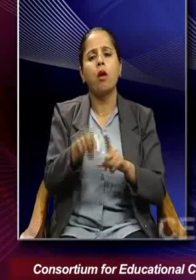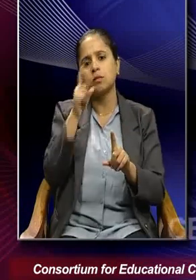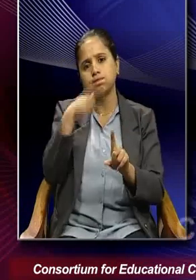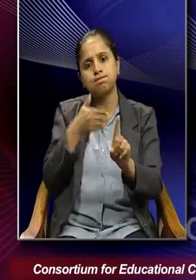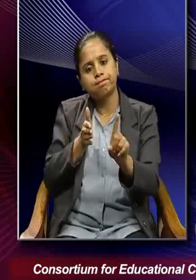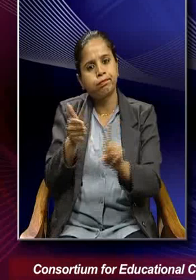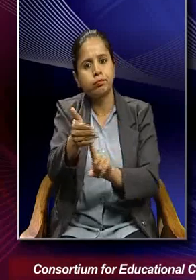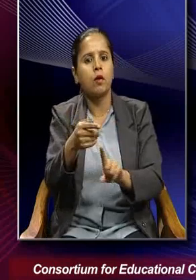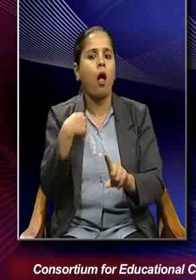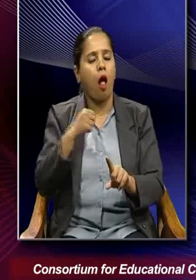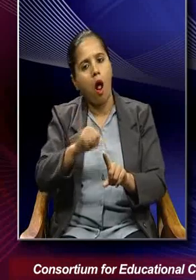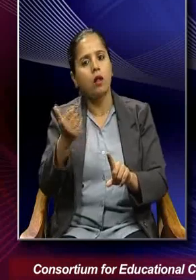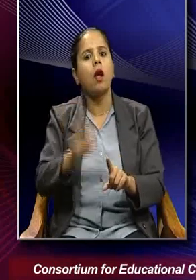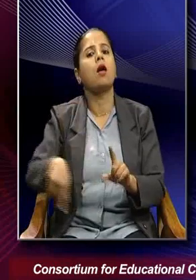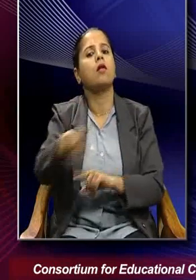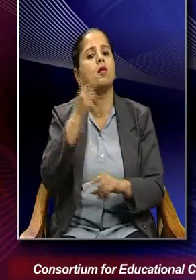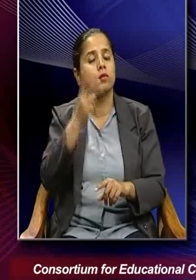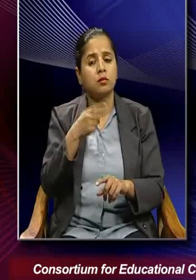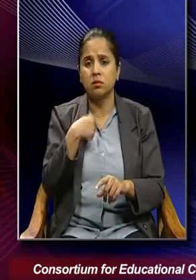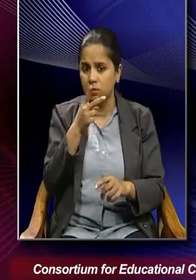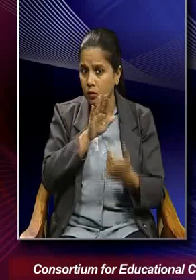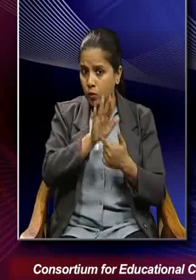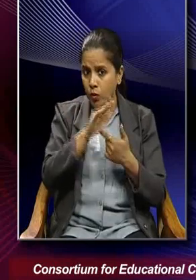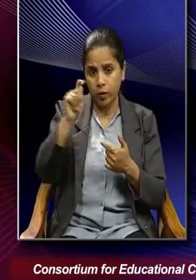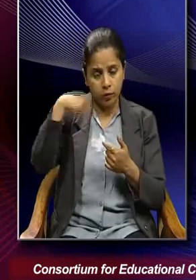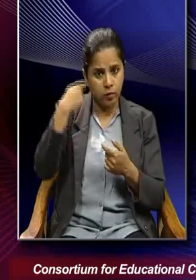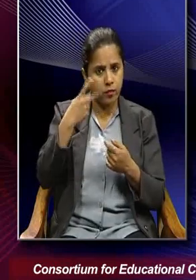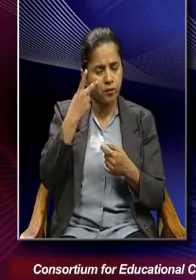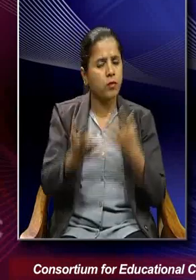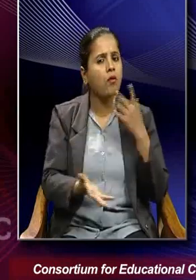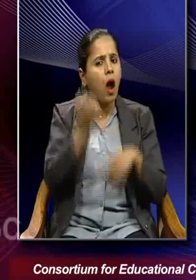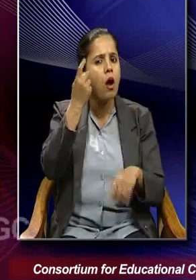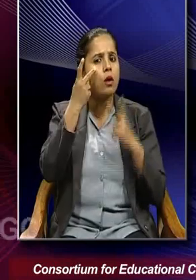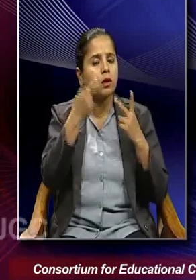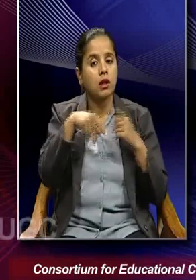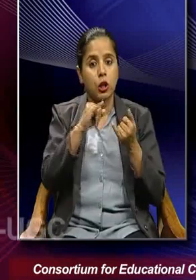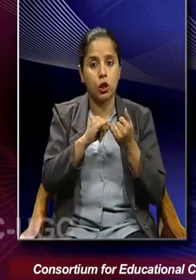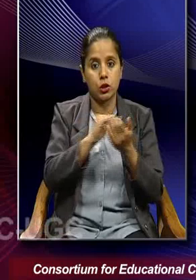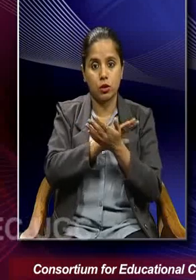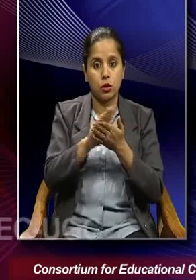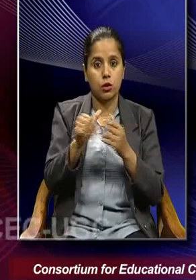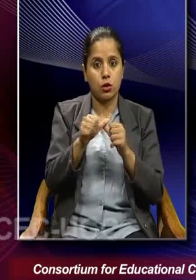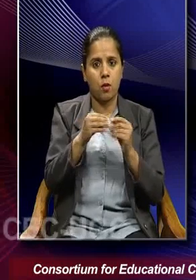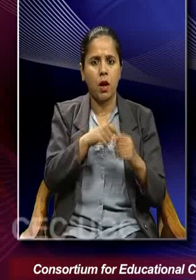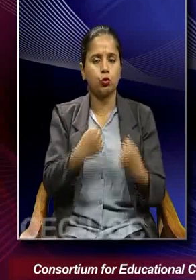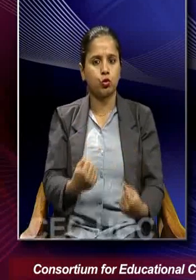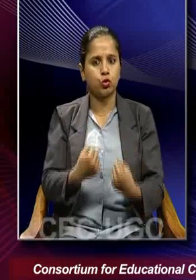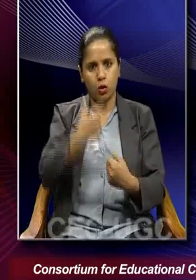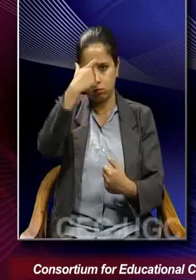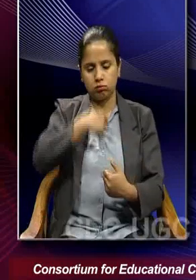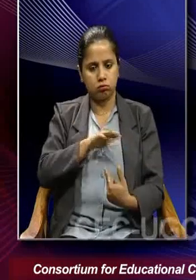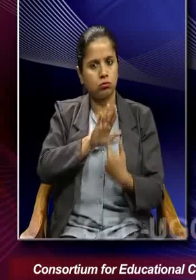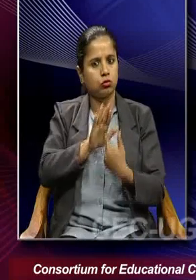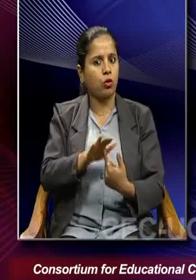of portrayals. And when we tend to see the film, we find that how Shabana's character was a strong character in the